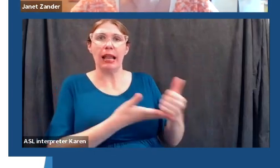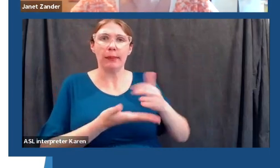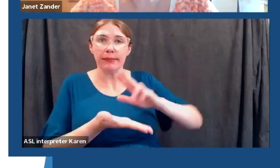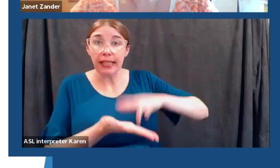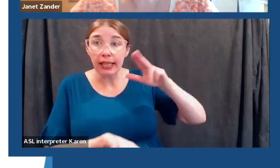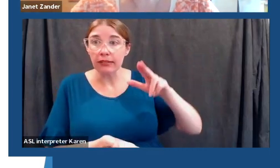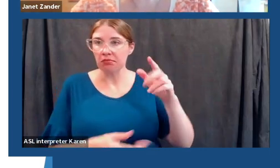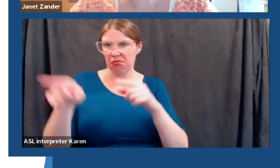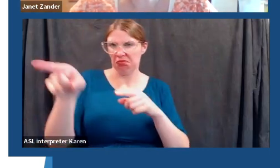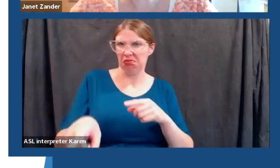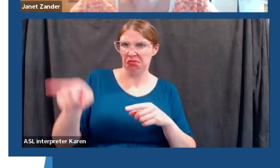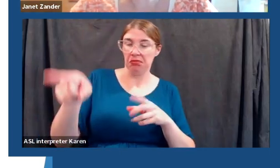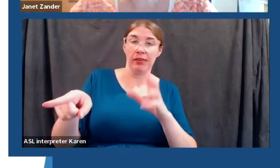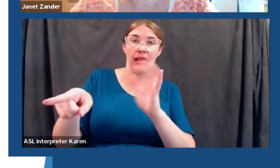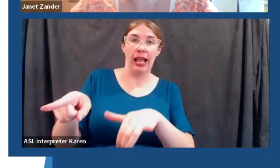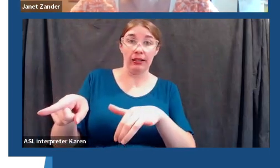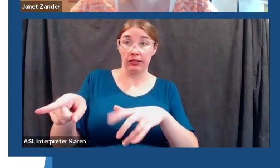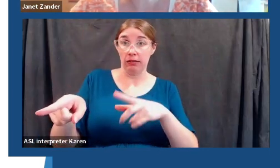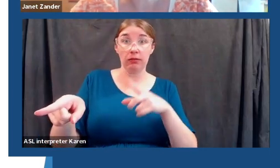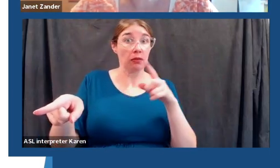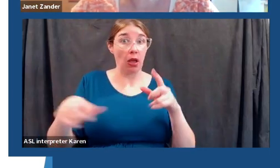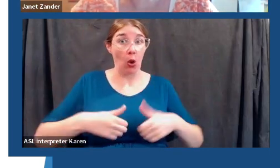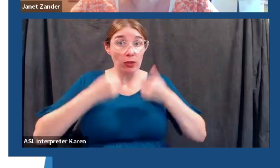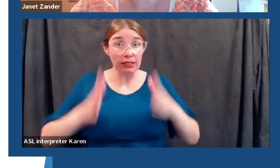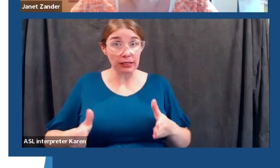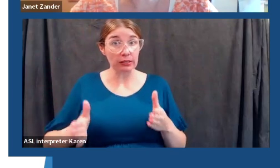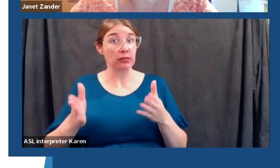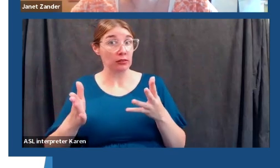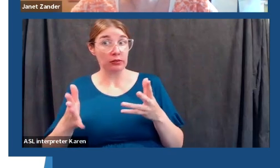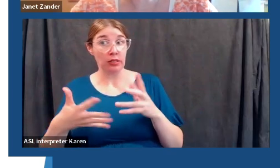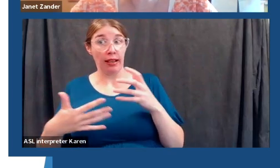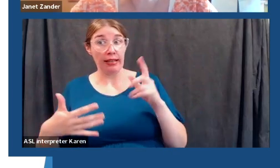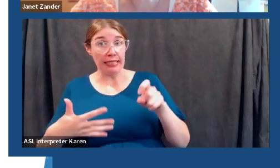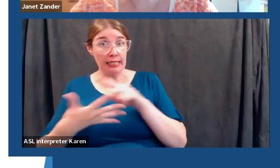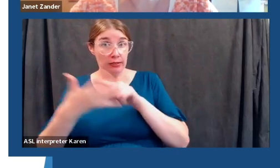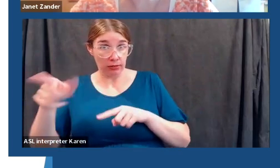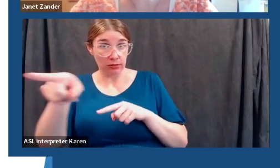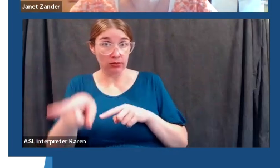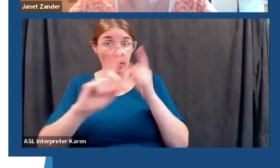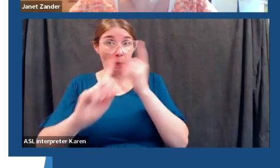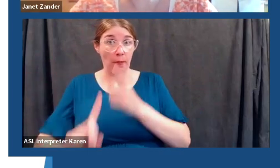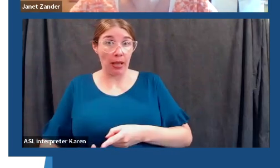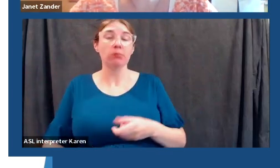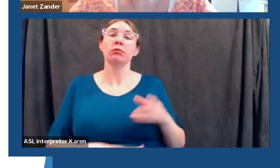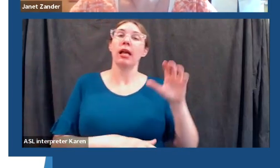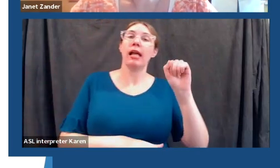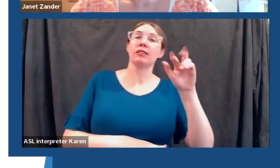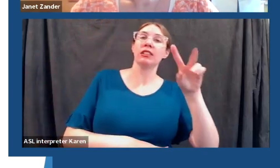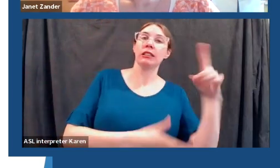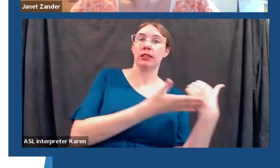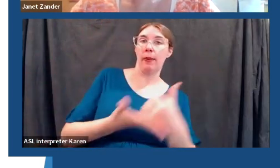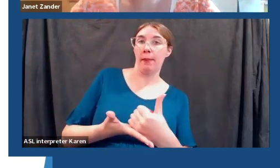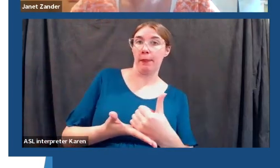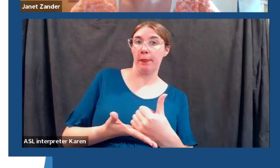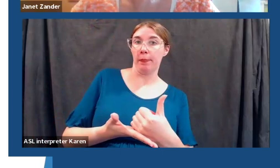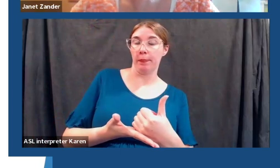bullets here, a special voting deputy could do to provide assistance if they're requested to do so.